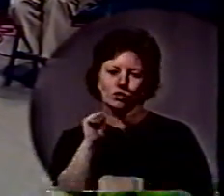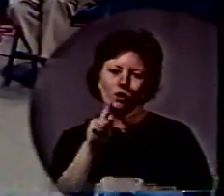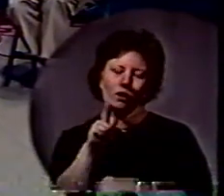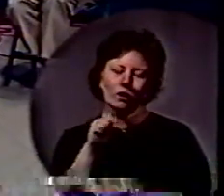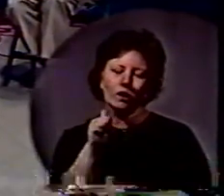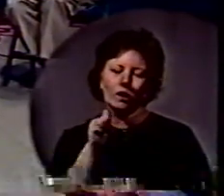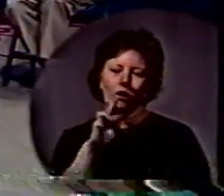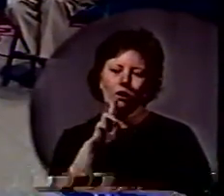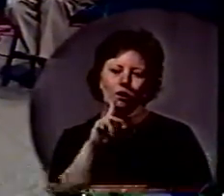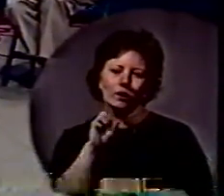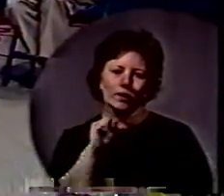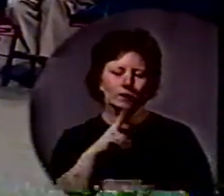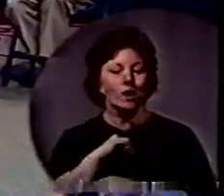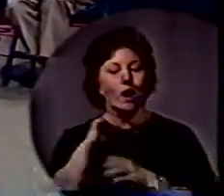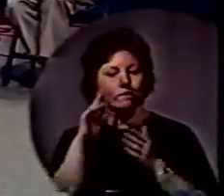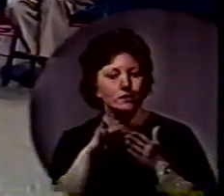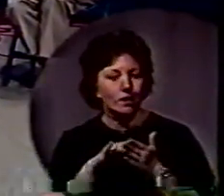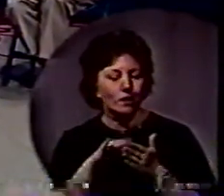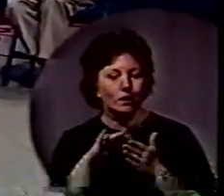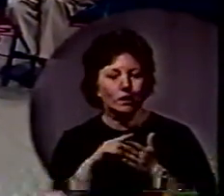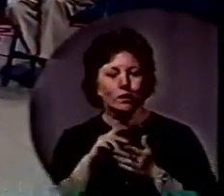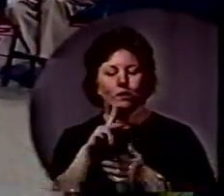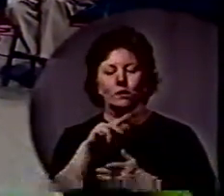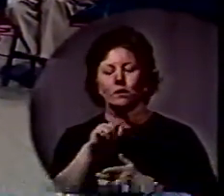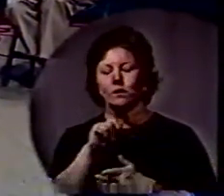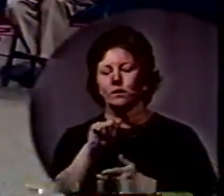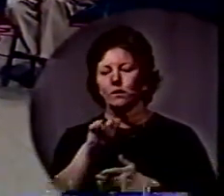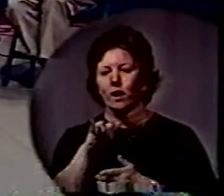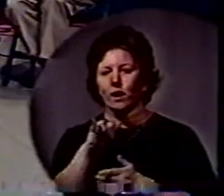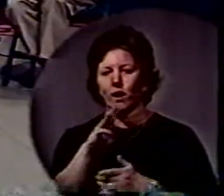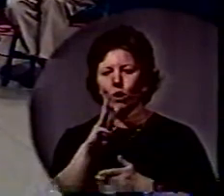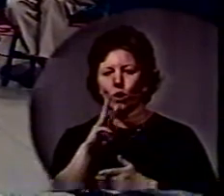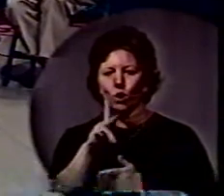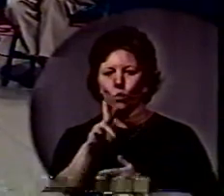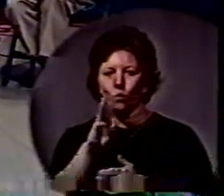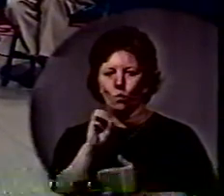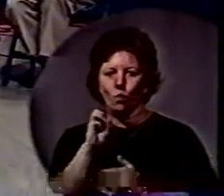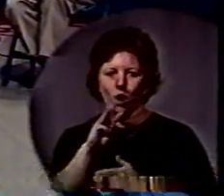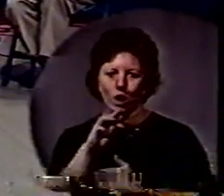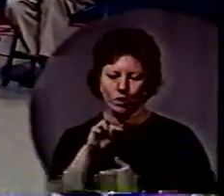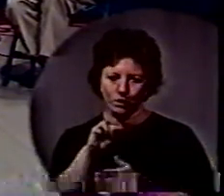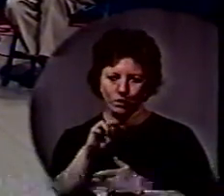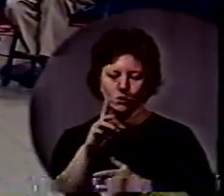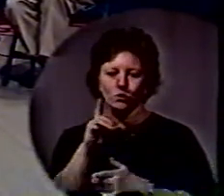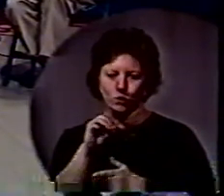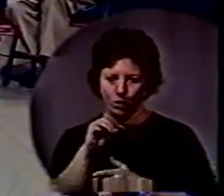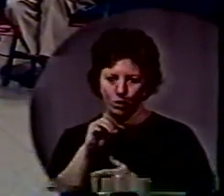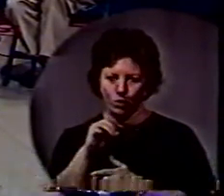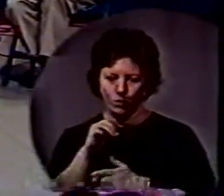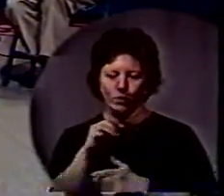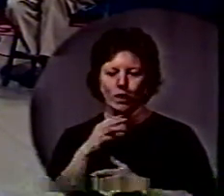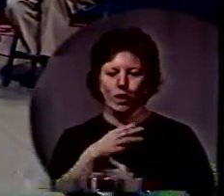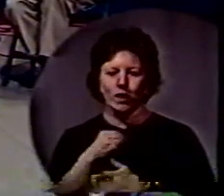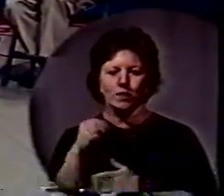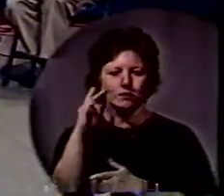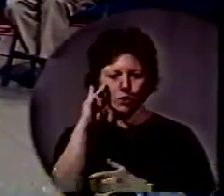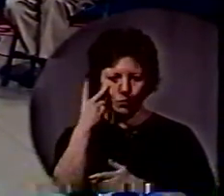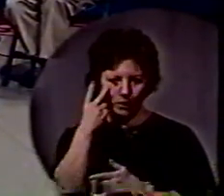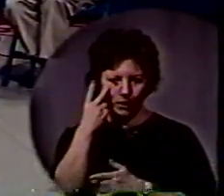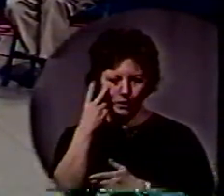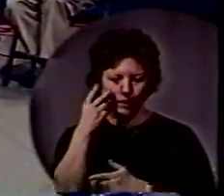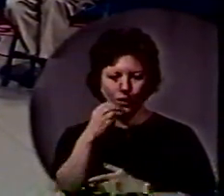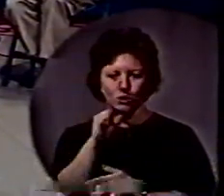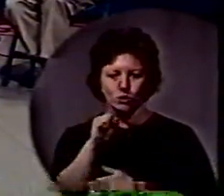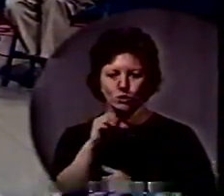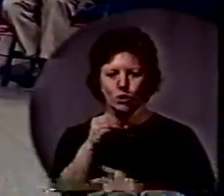I've studied Taekwondo, and I've studied Shotokan, and Taekwondo is Korean, Shotokan